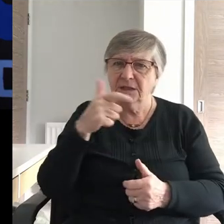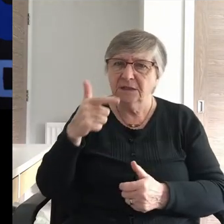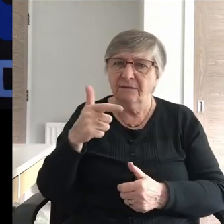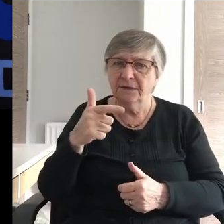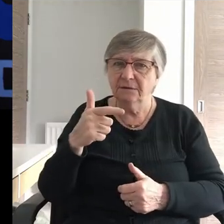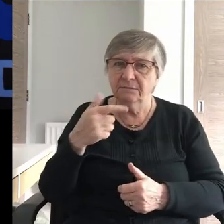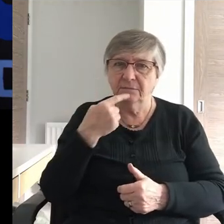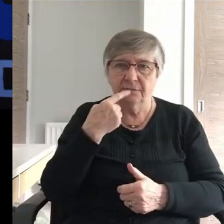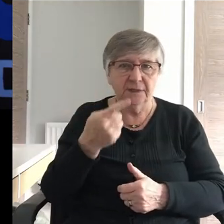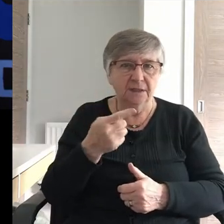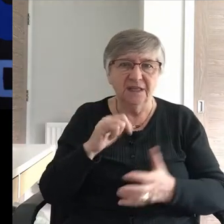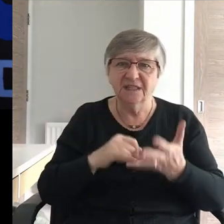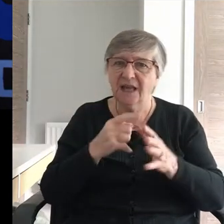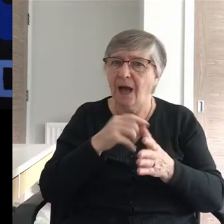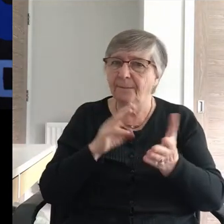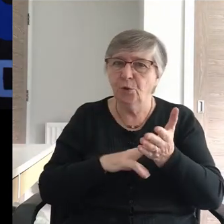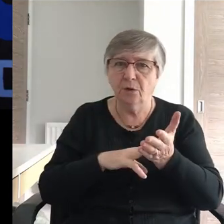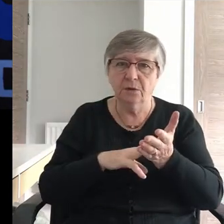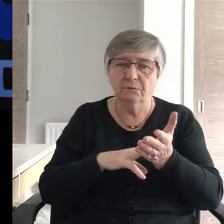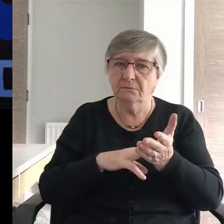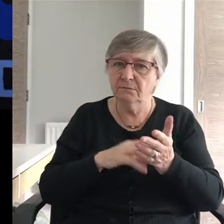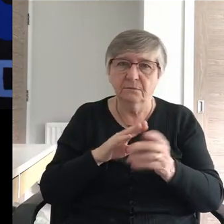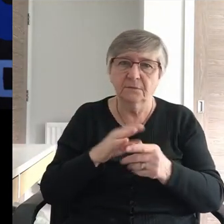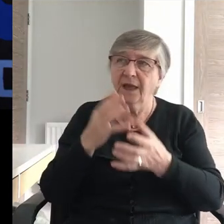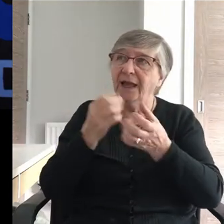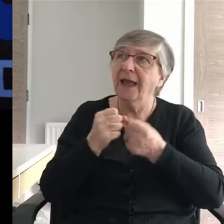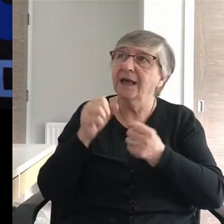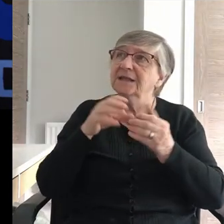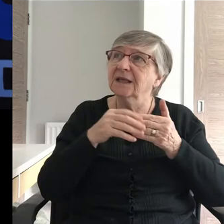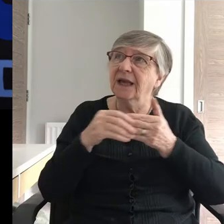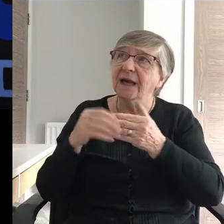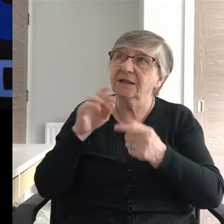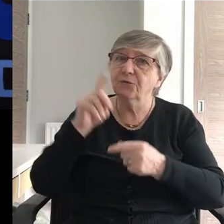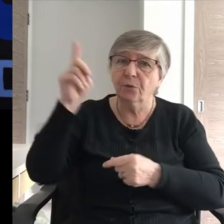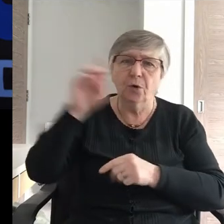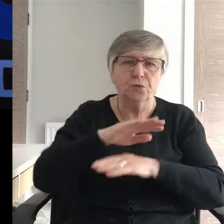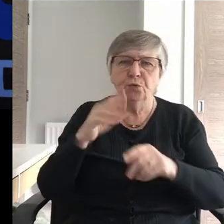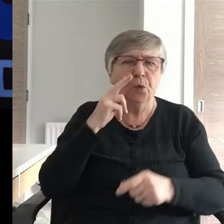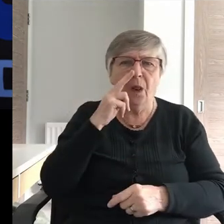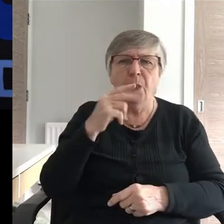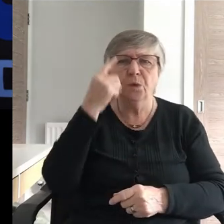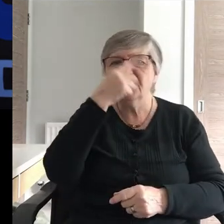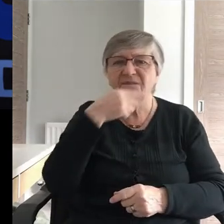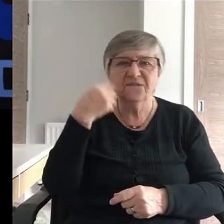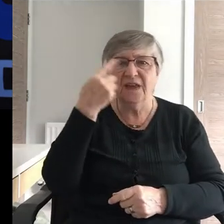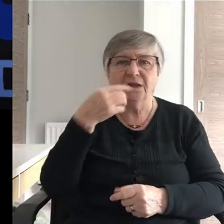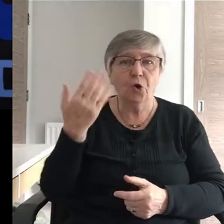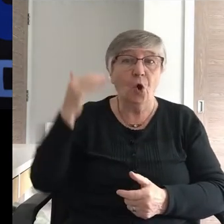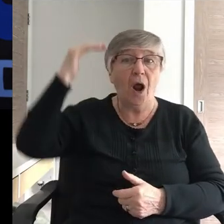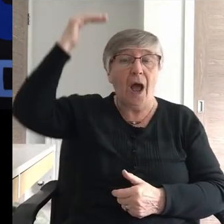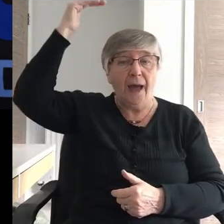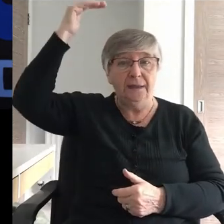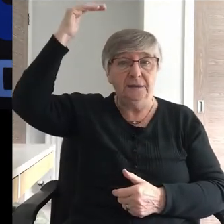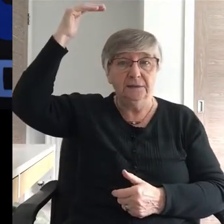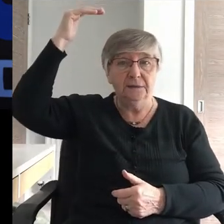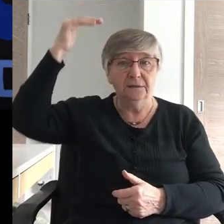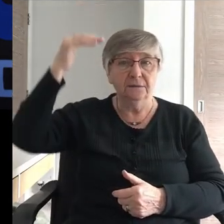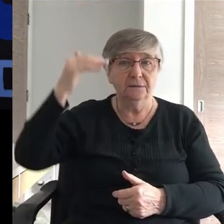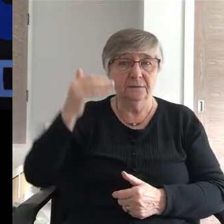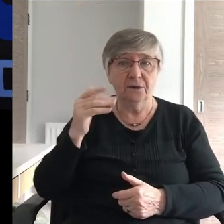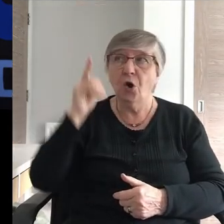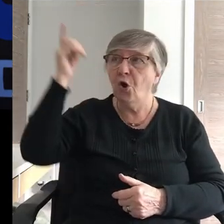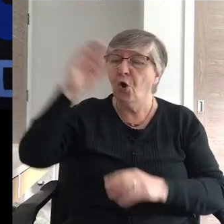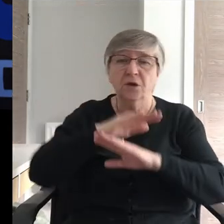7, Samuel gets guidance from God, not to look on his face or his height, for this is